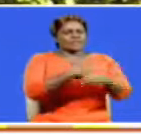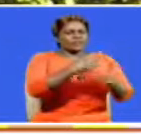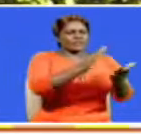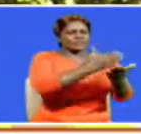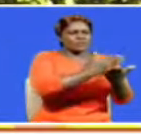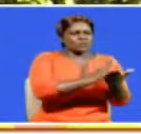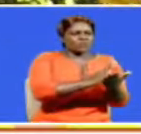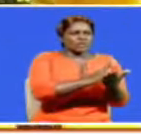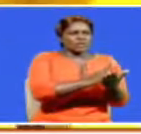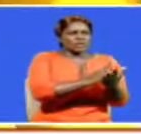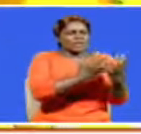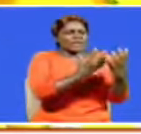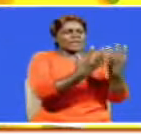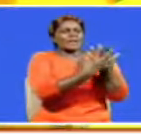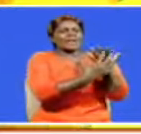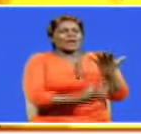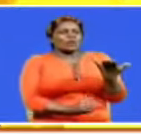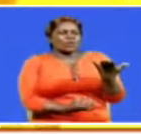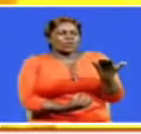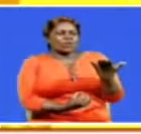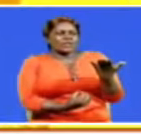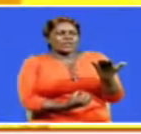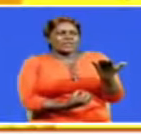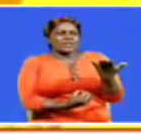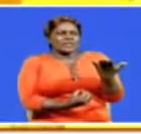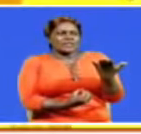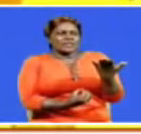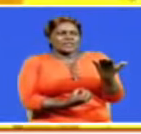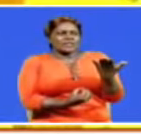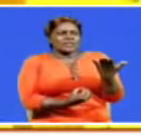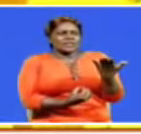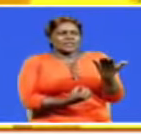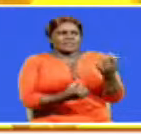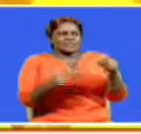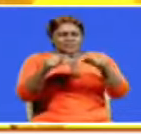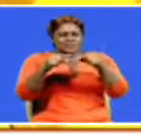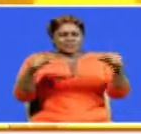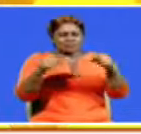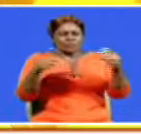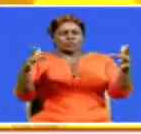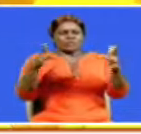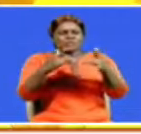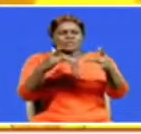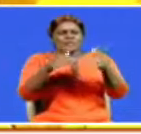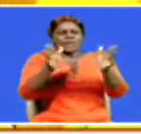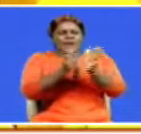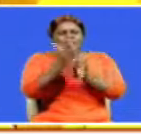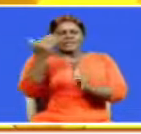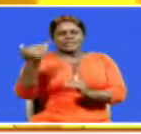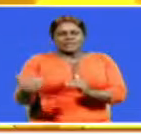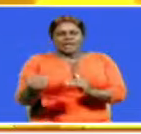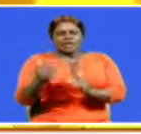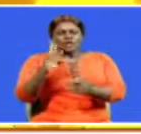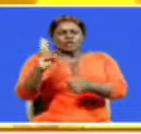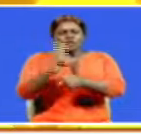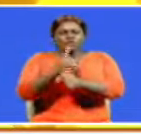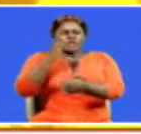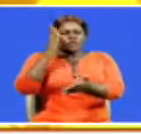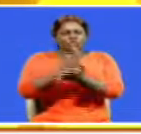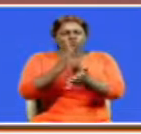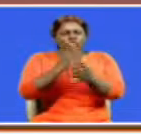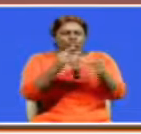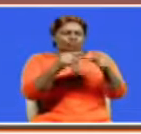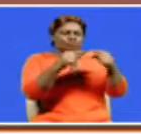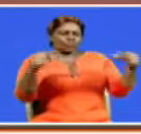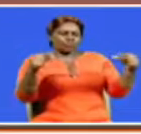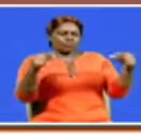between downloading an image of a test tube from the internet and a child using the actual test tube in the